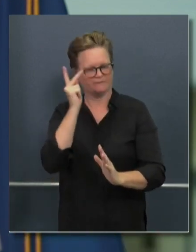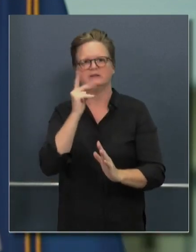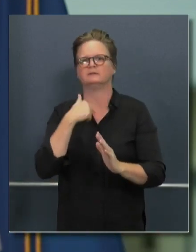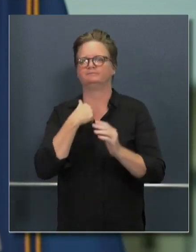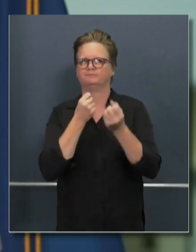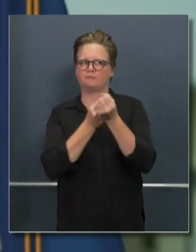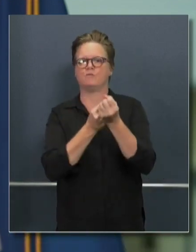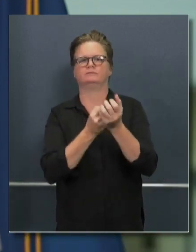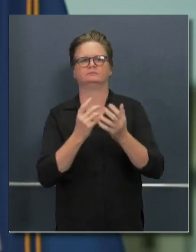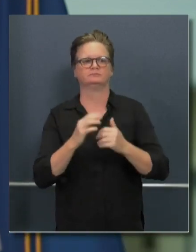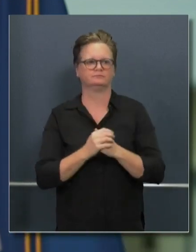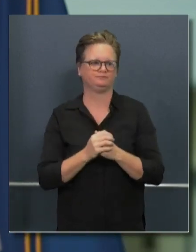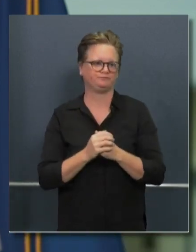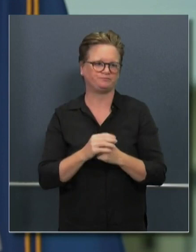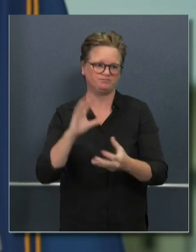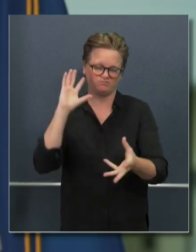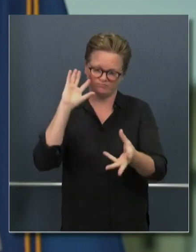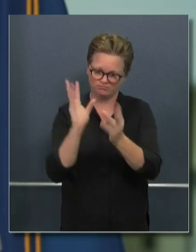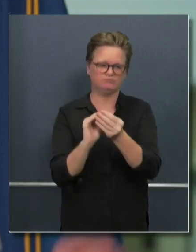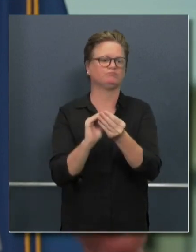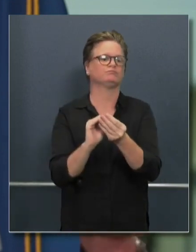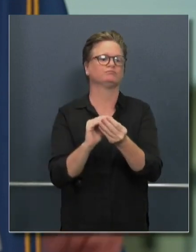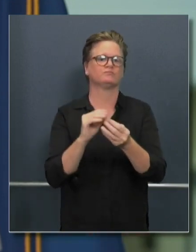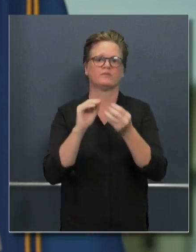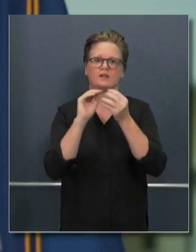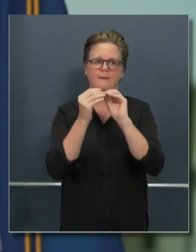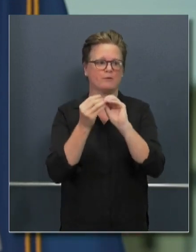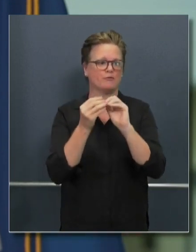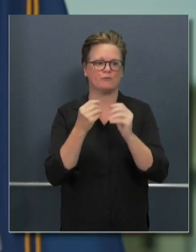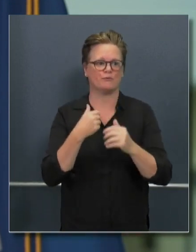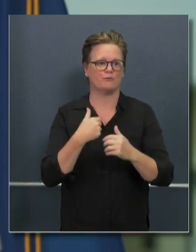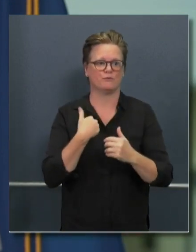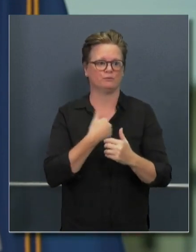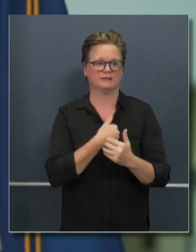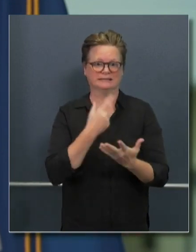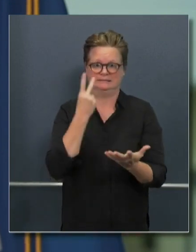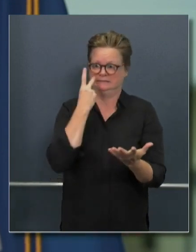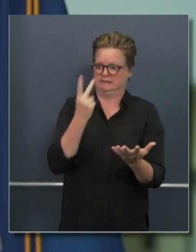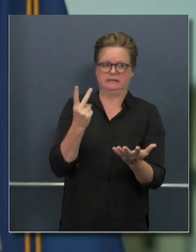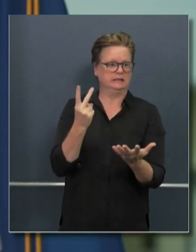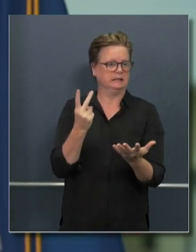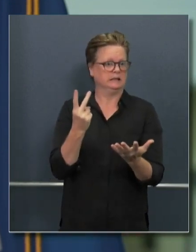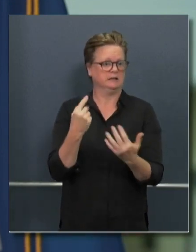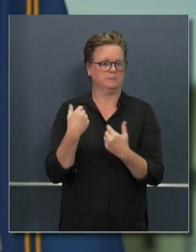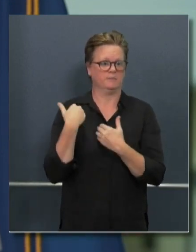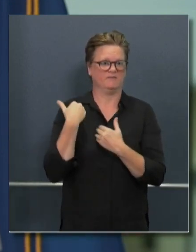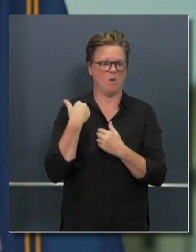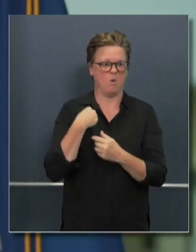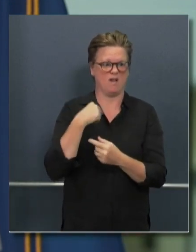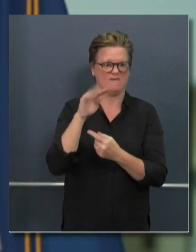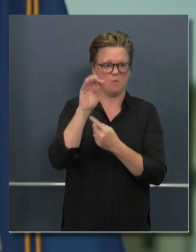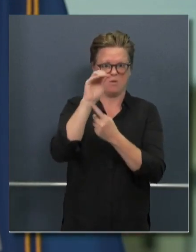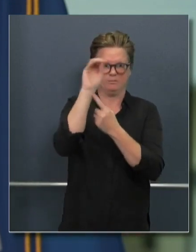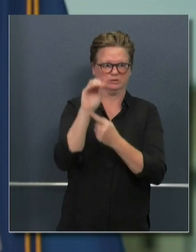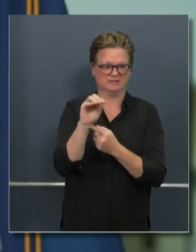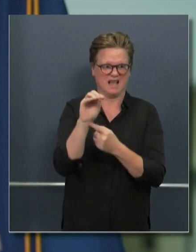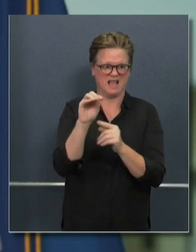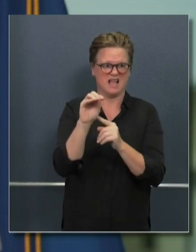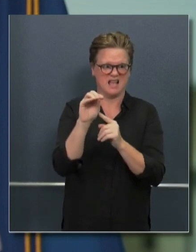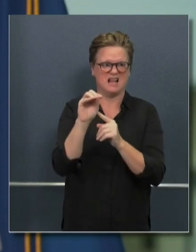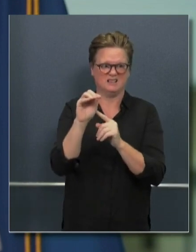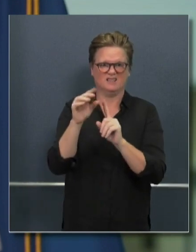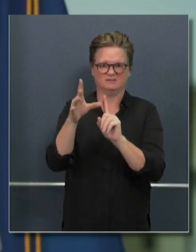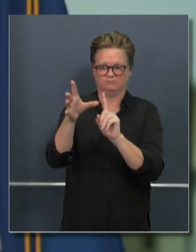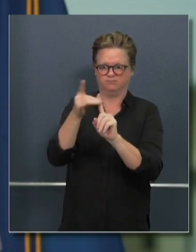to 4.5% is a spike in any other direction except down. That said, 4.5% is still a little